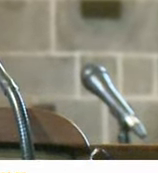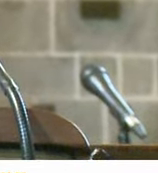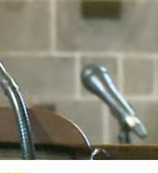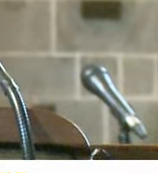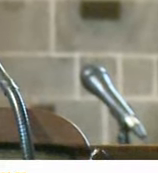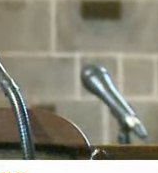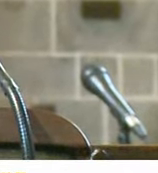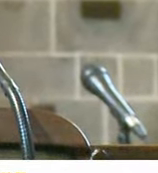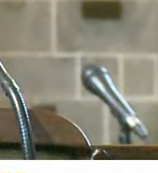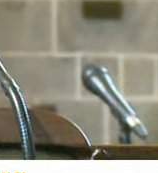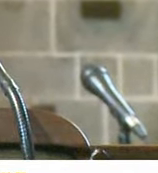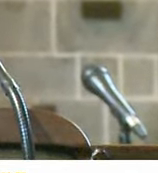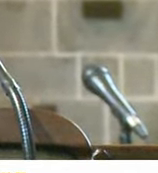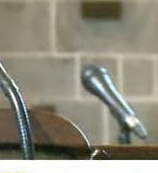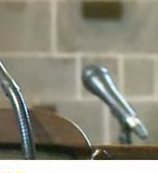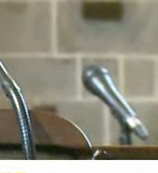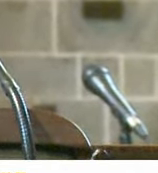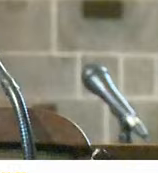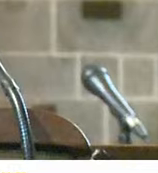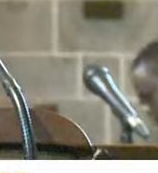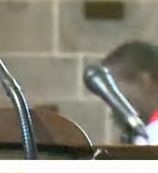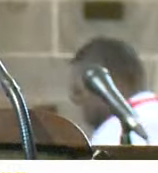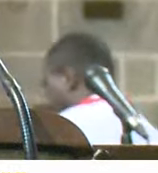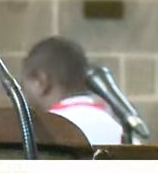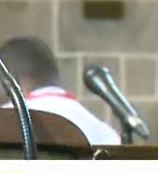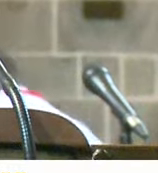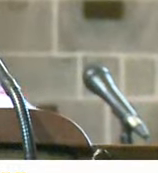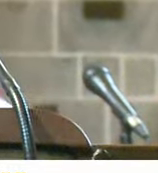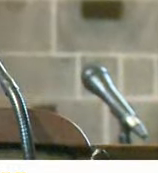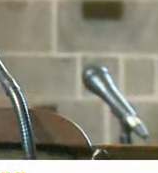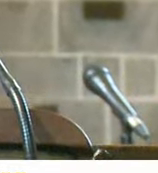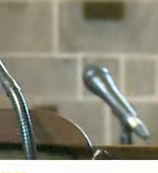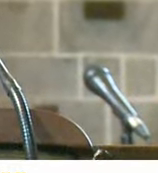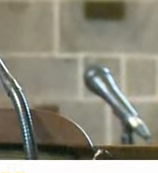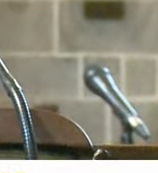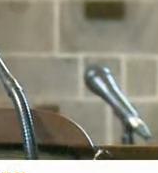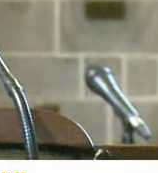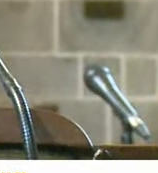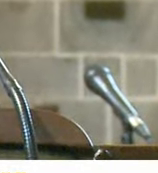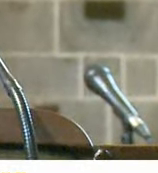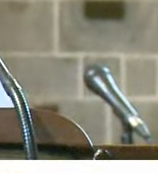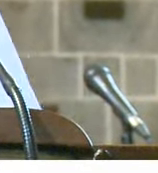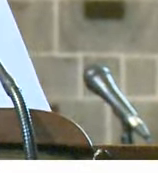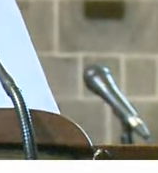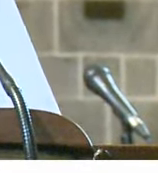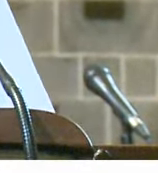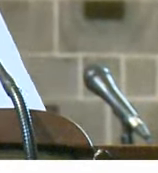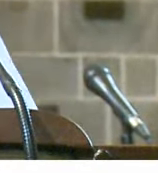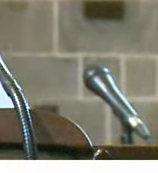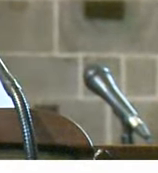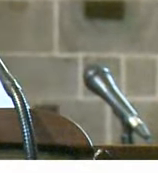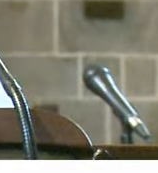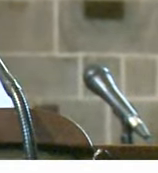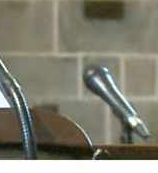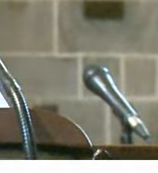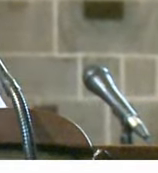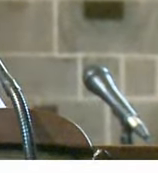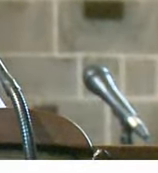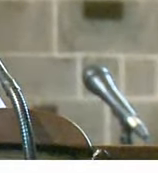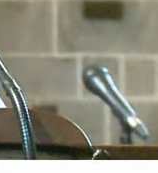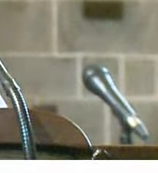1 Corinthians chapter 15, beginning to read at verse 1.